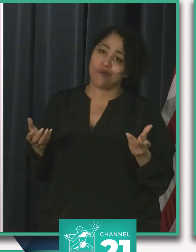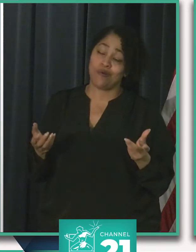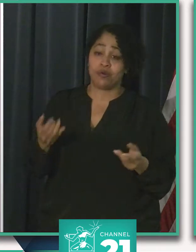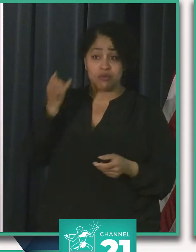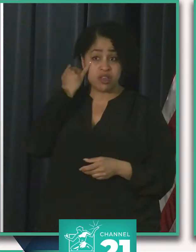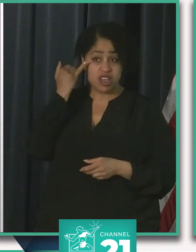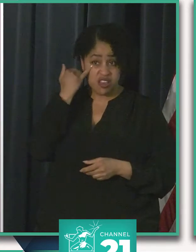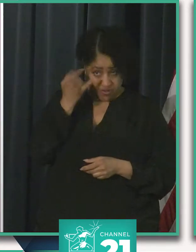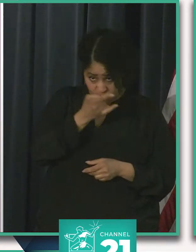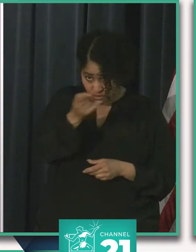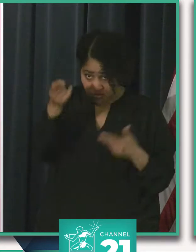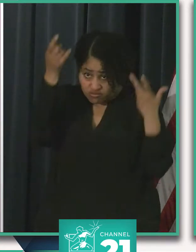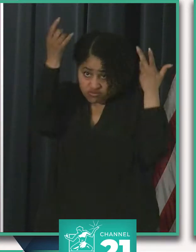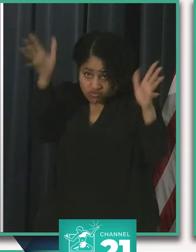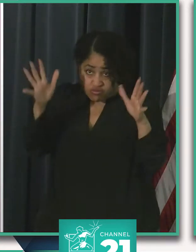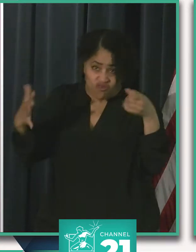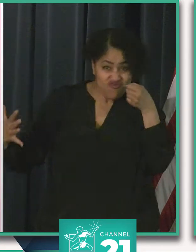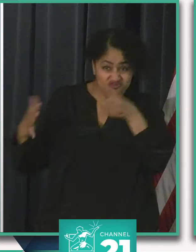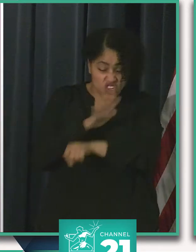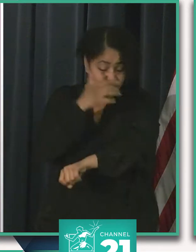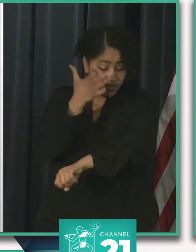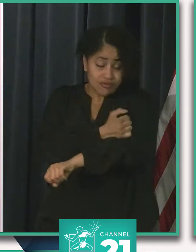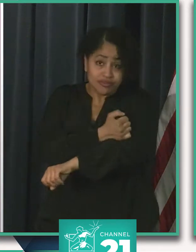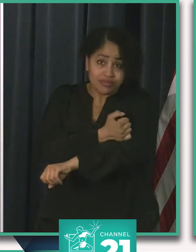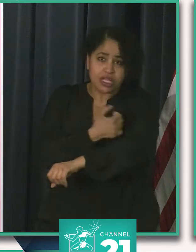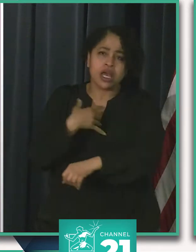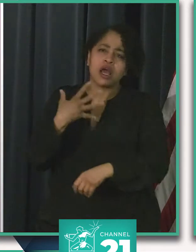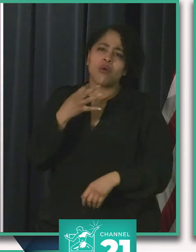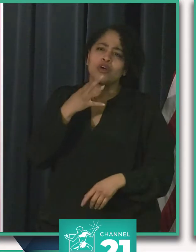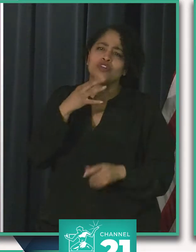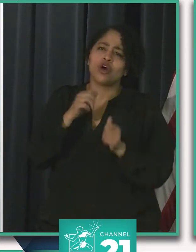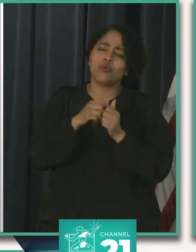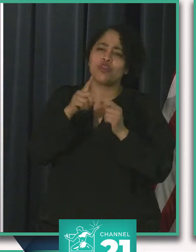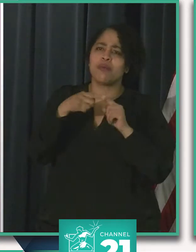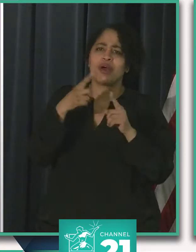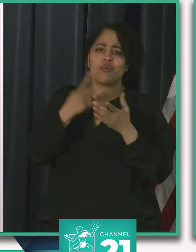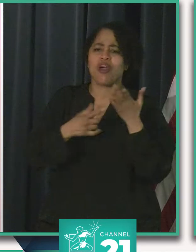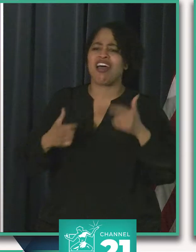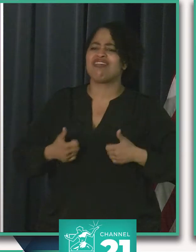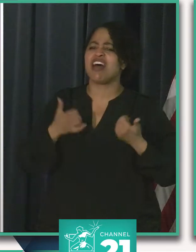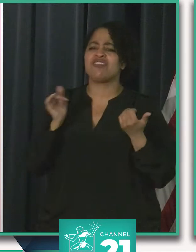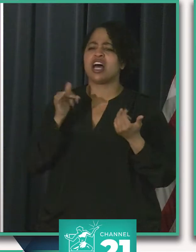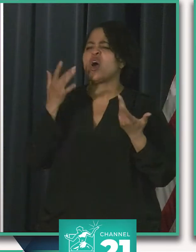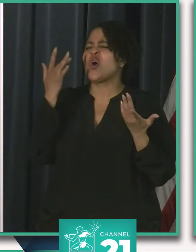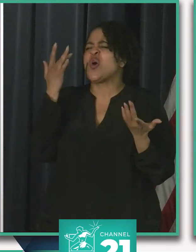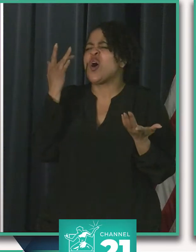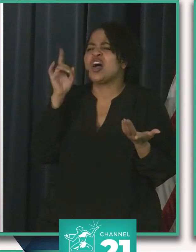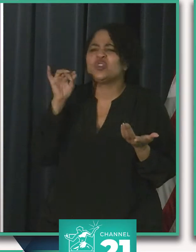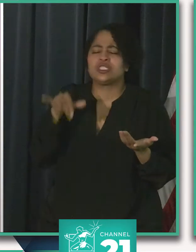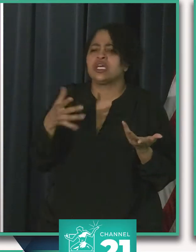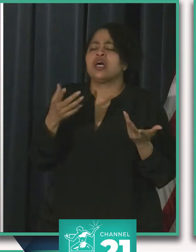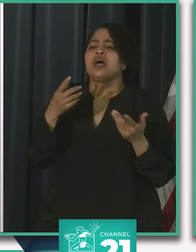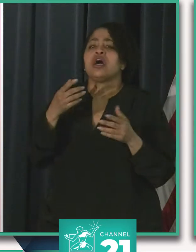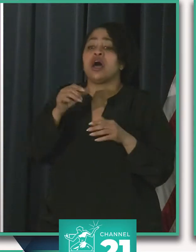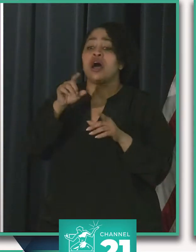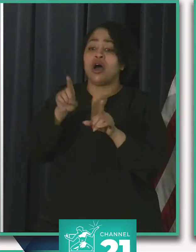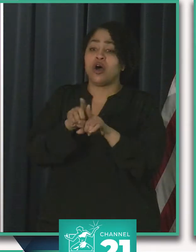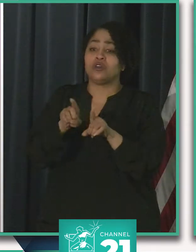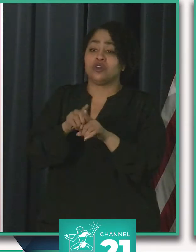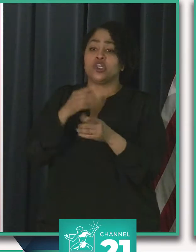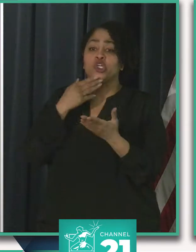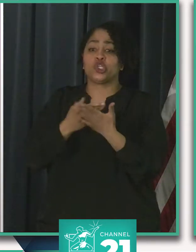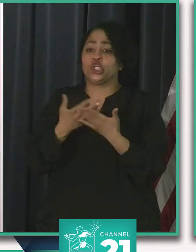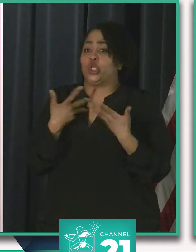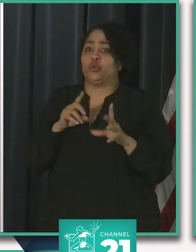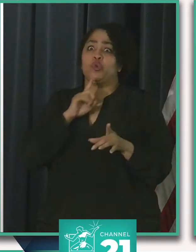If you've been fully vaccinated, I want to talk to you what life is like. This is why. Why do we want to do this? Aside from the fact that it would be good not to